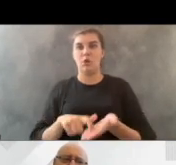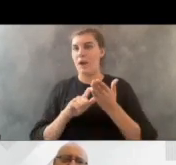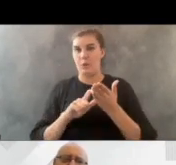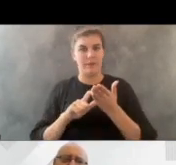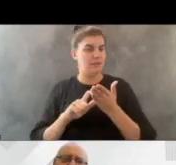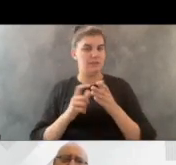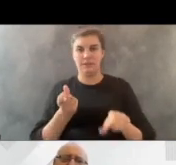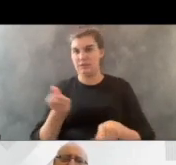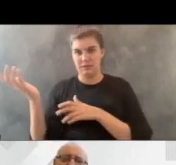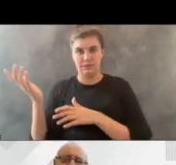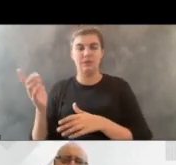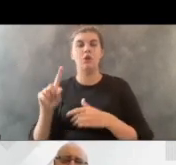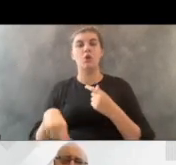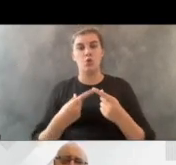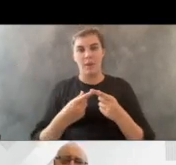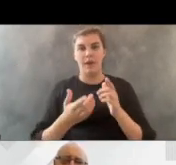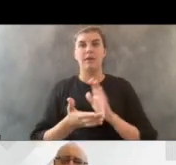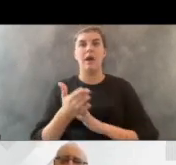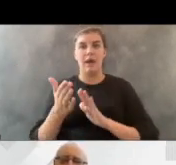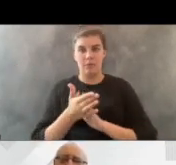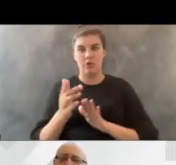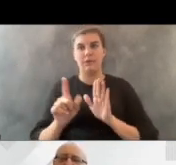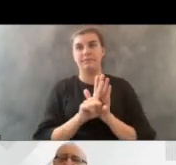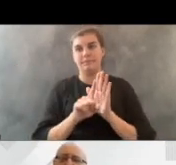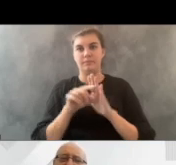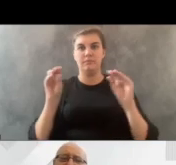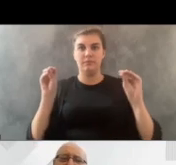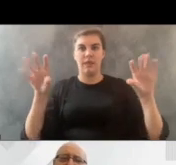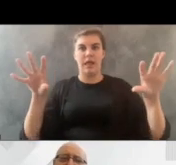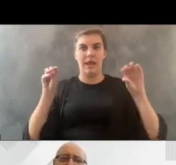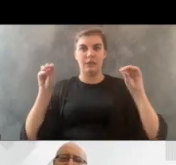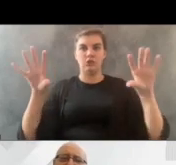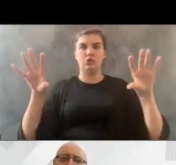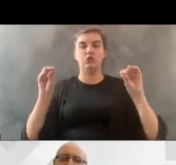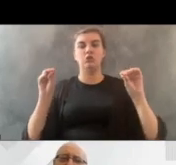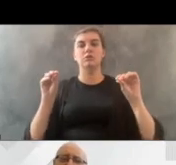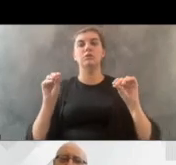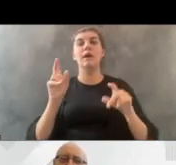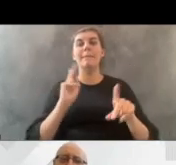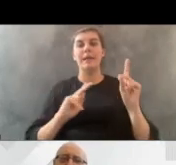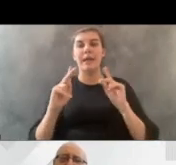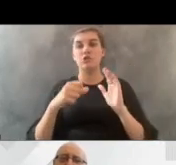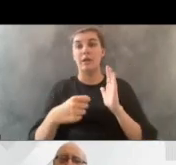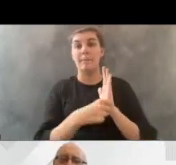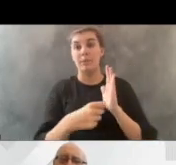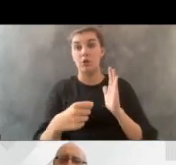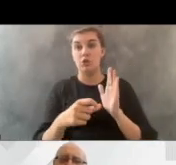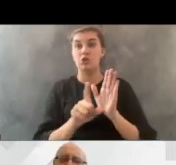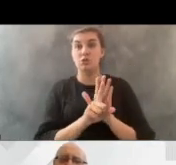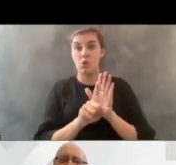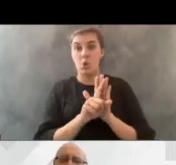Push button orientation. The face of the push button must be parallel to its associated